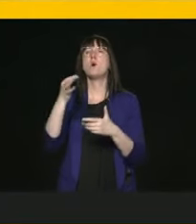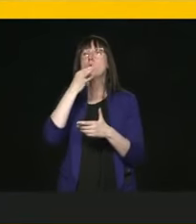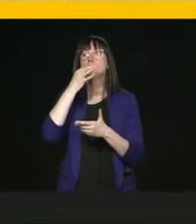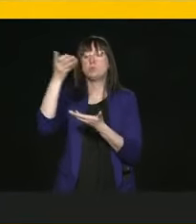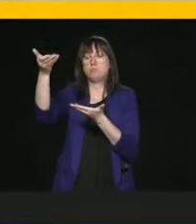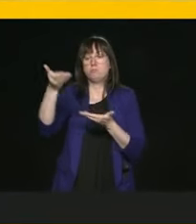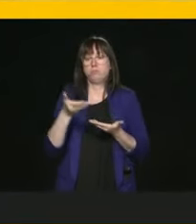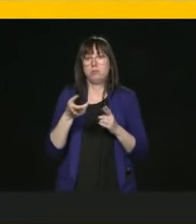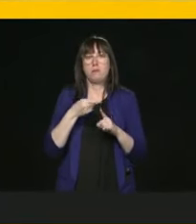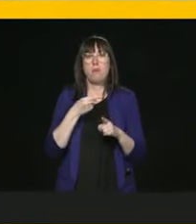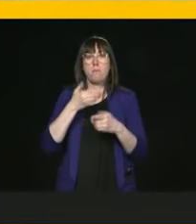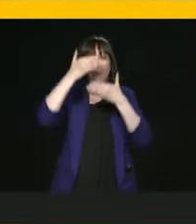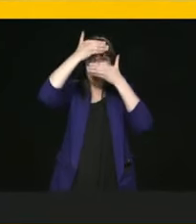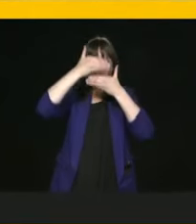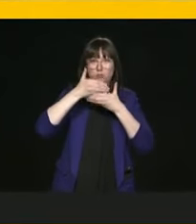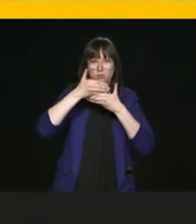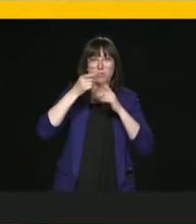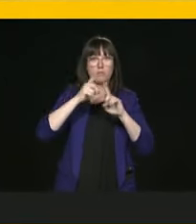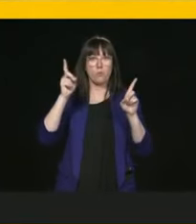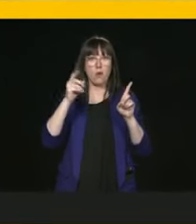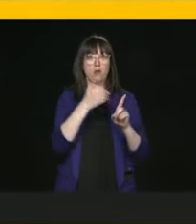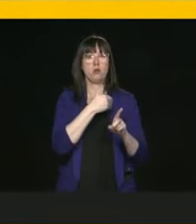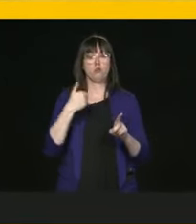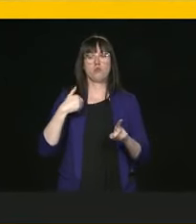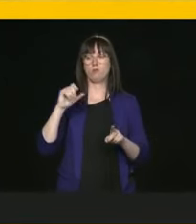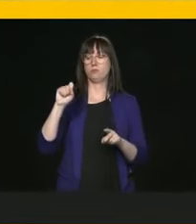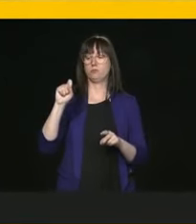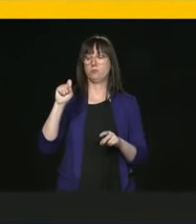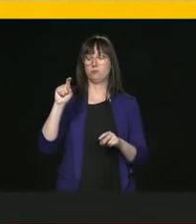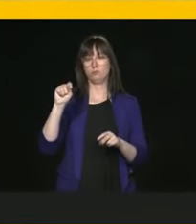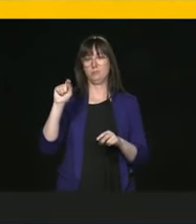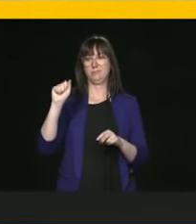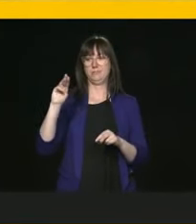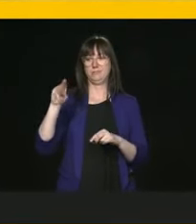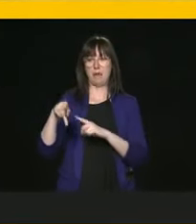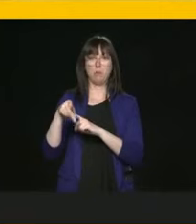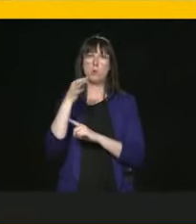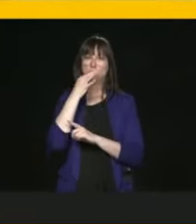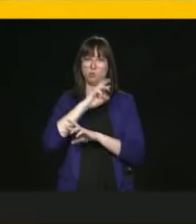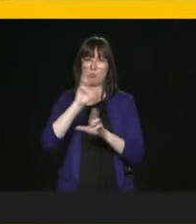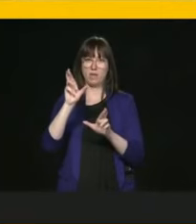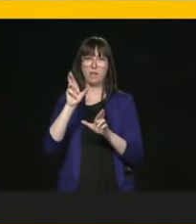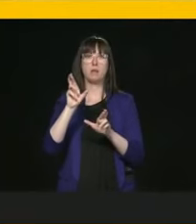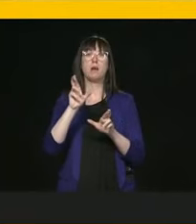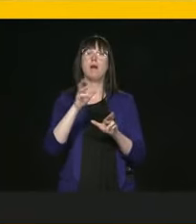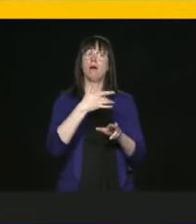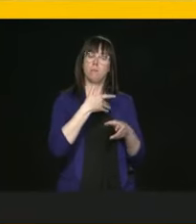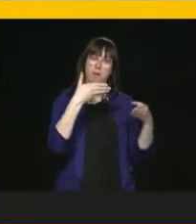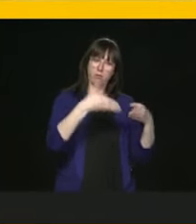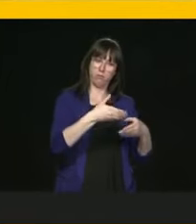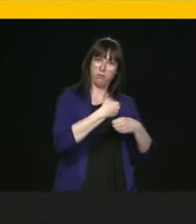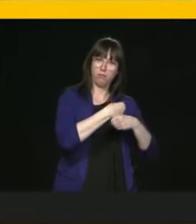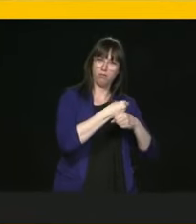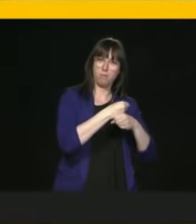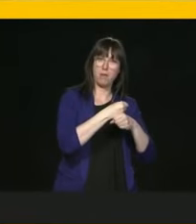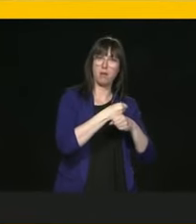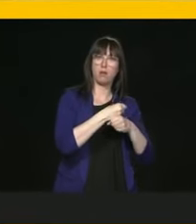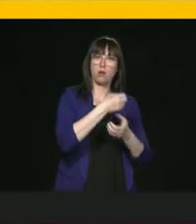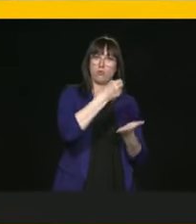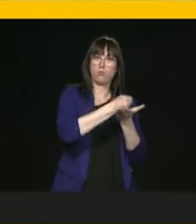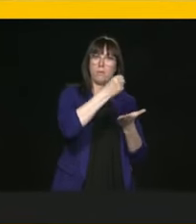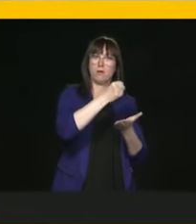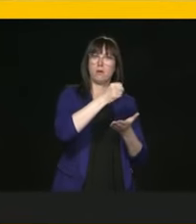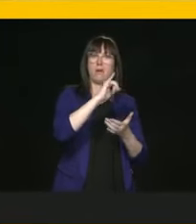of face shields from Toronto Stamp very soon. They've shifted from their usual production of rubber stamps and